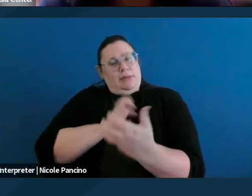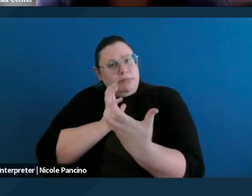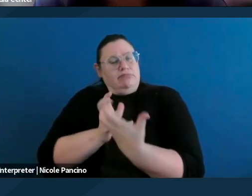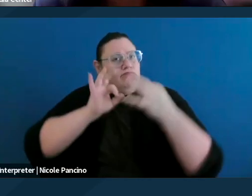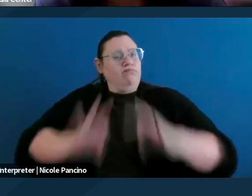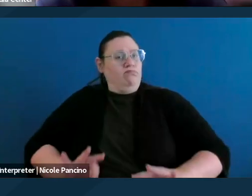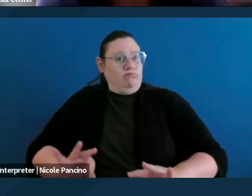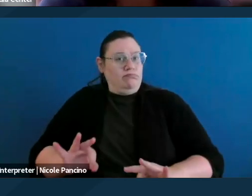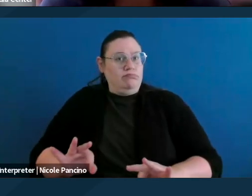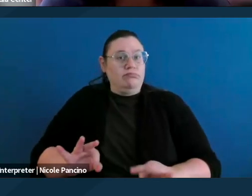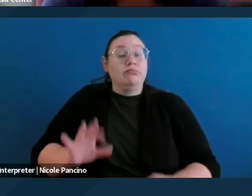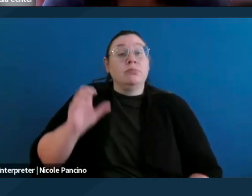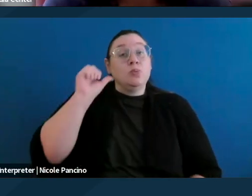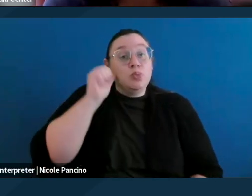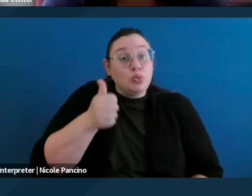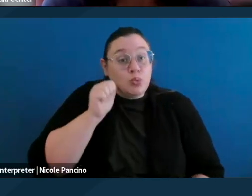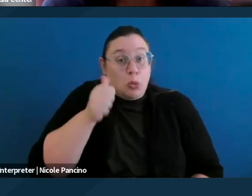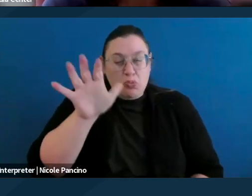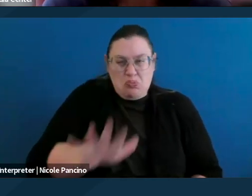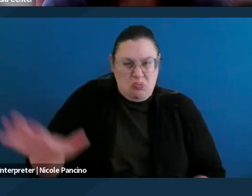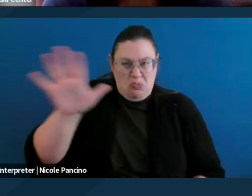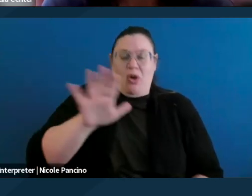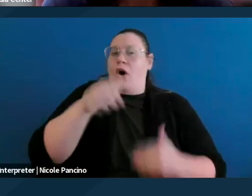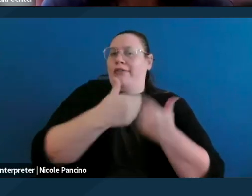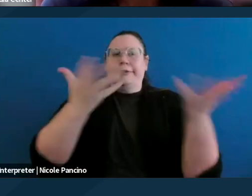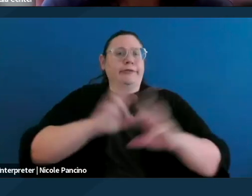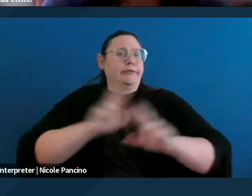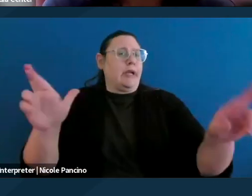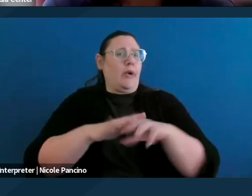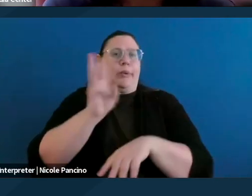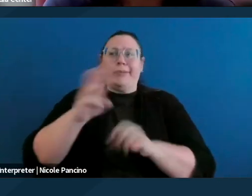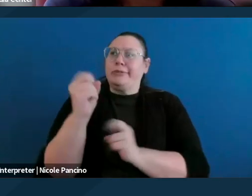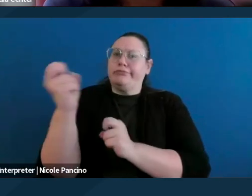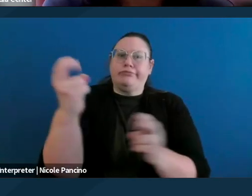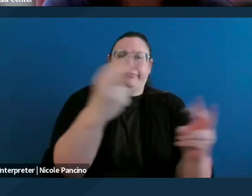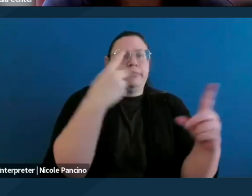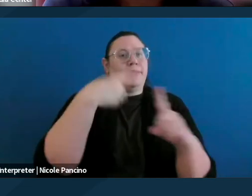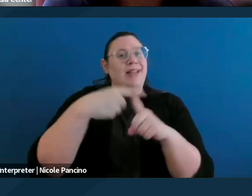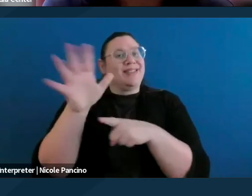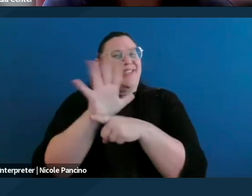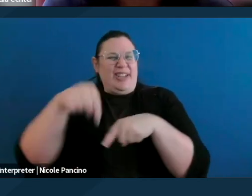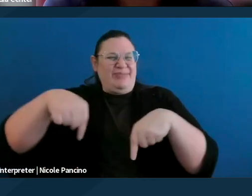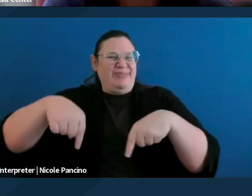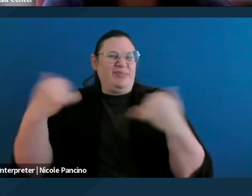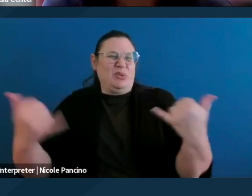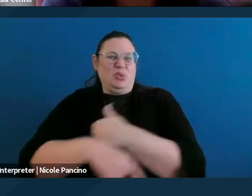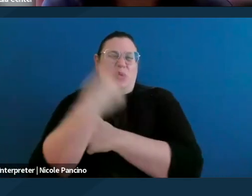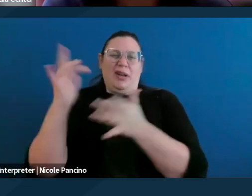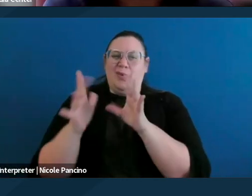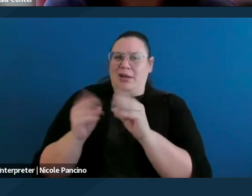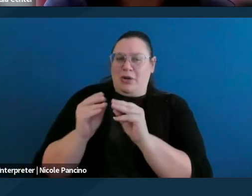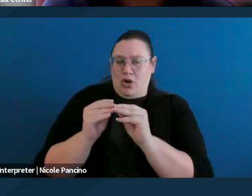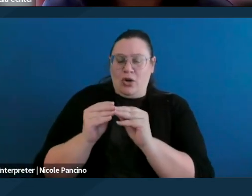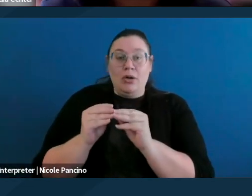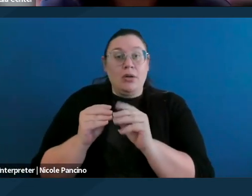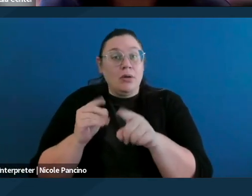around tomorrow, we'll have all of these up on our website, along with the video for this webinar. So, but